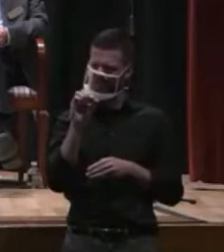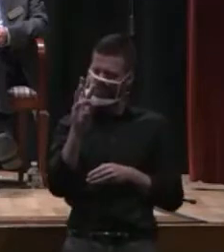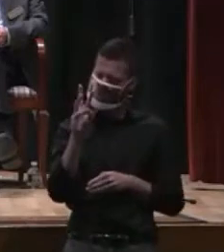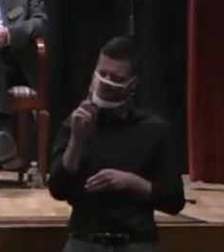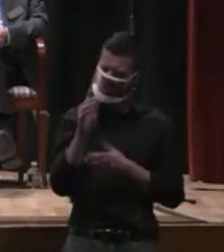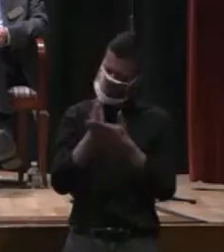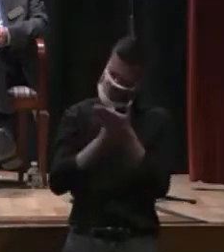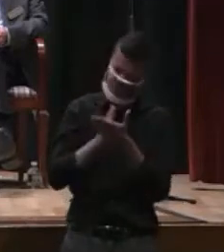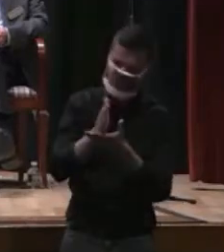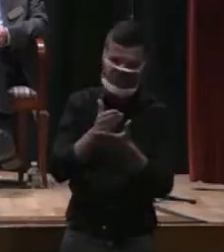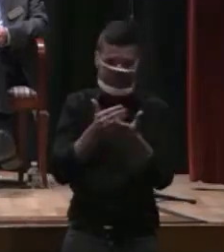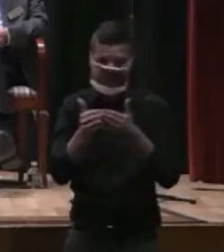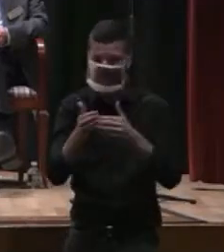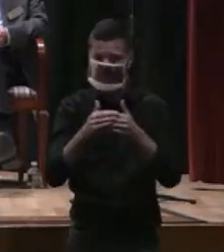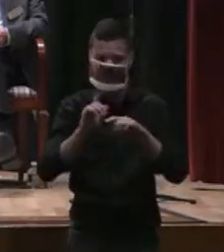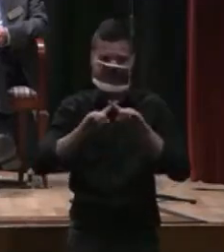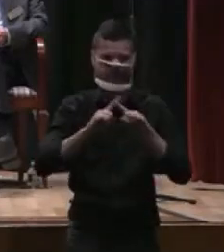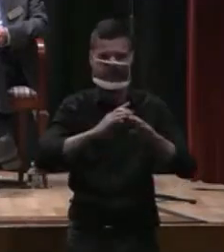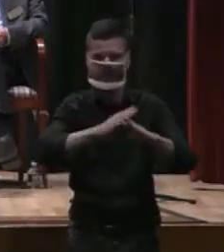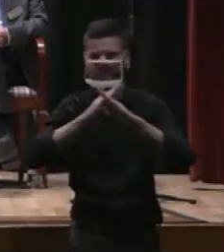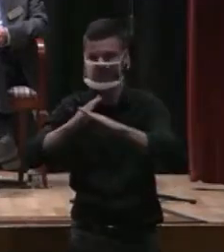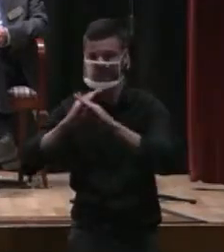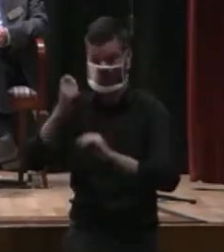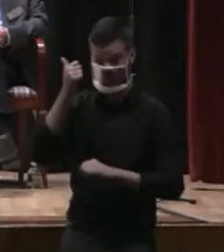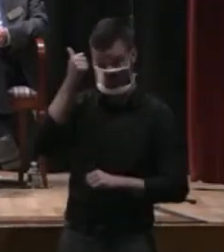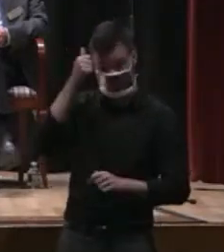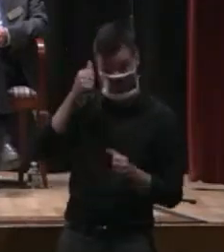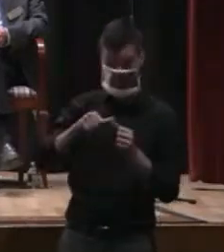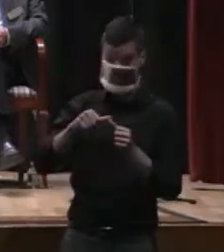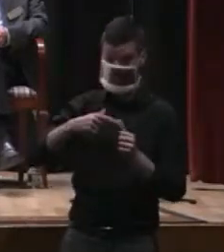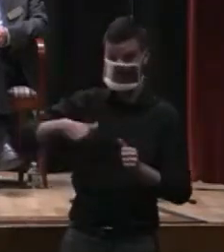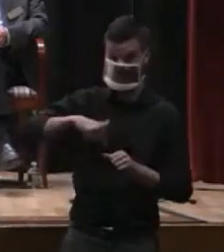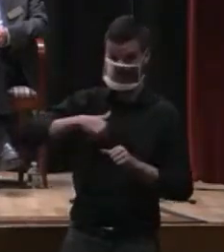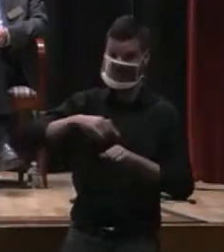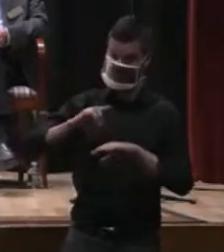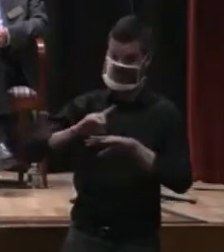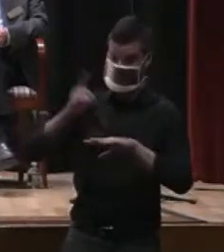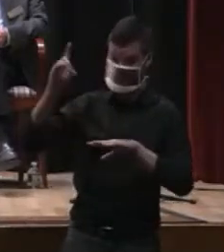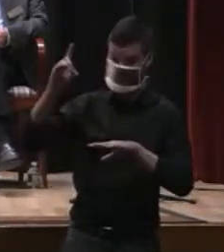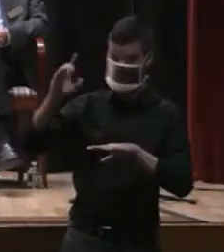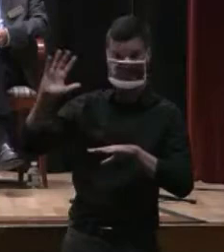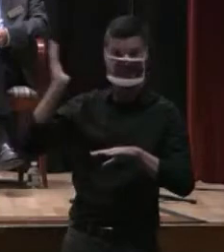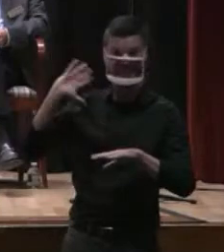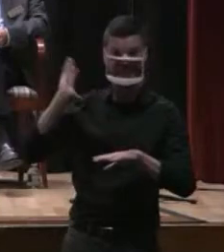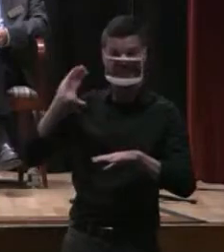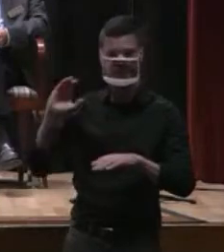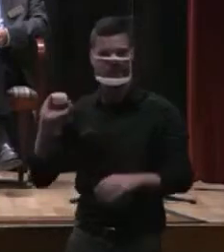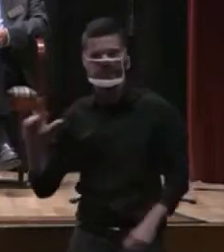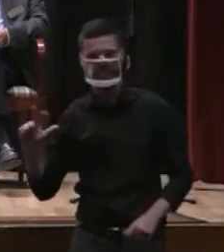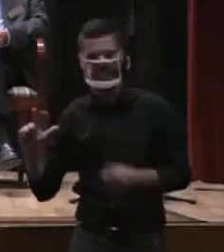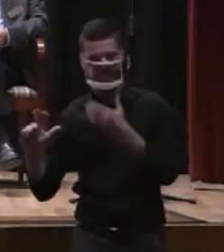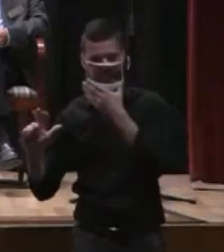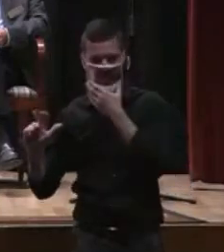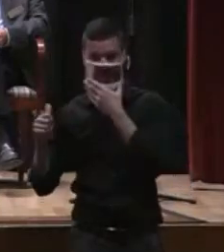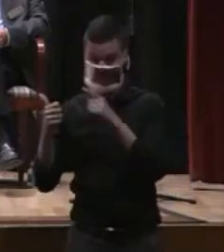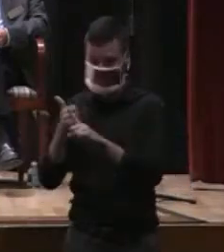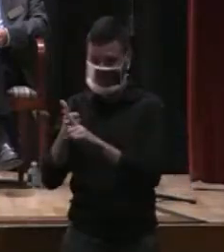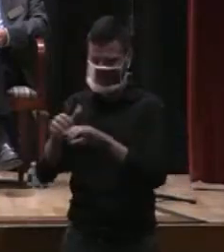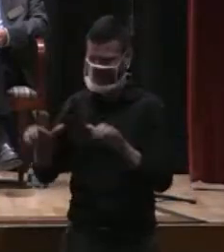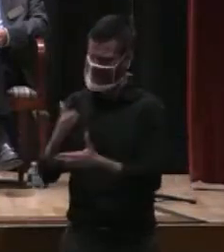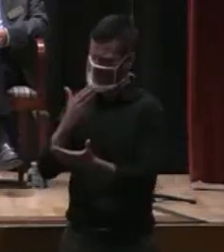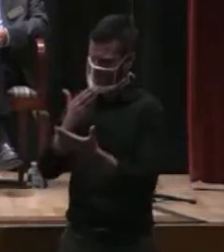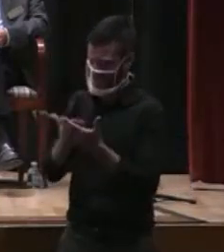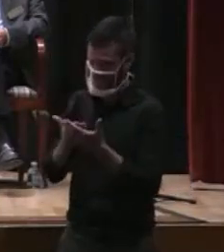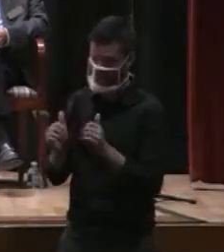adversity. Remember that a diamond, as we are, was once a chunk of coal that did really well